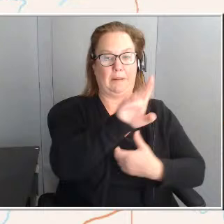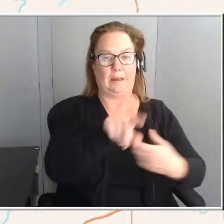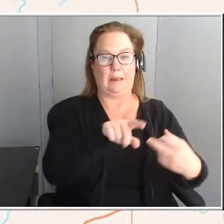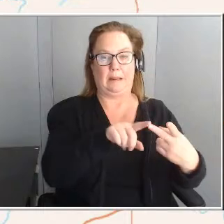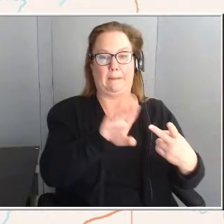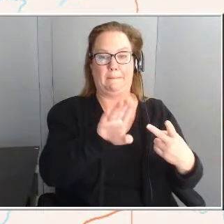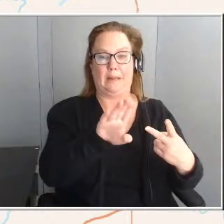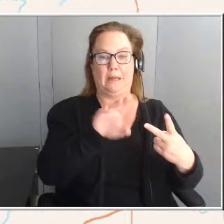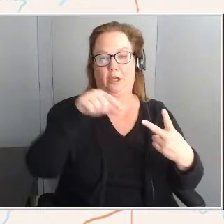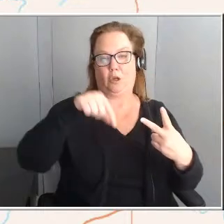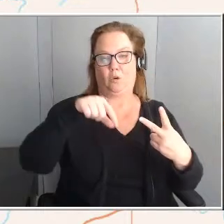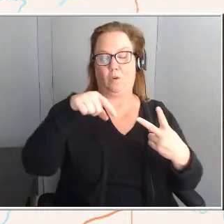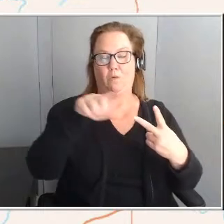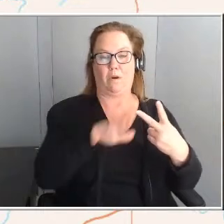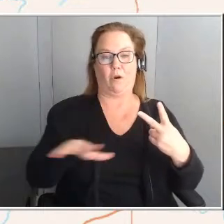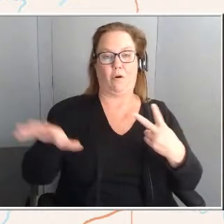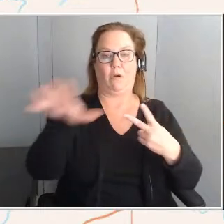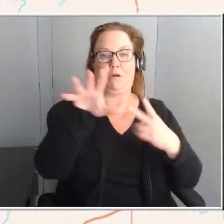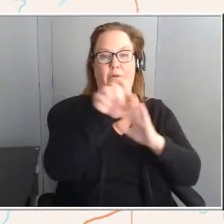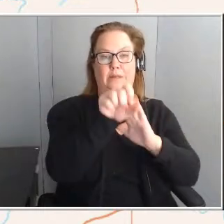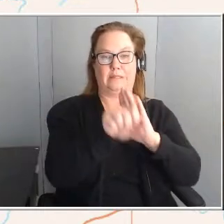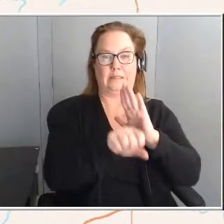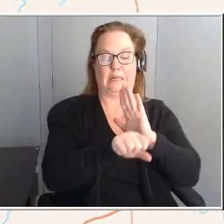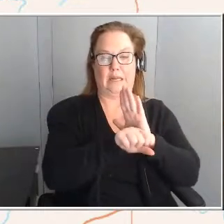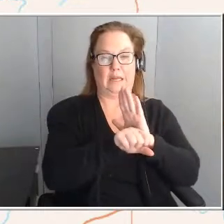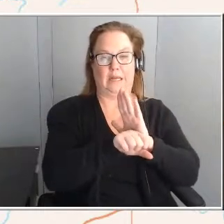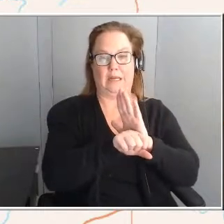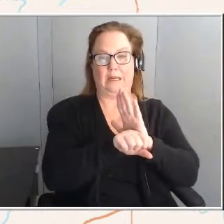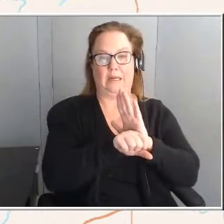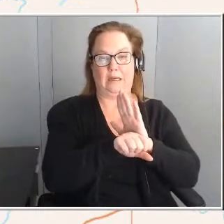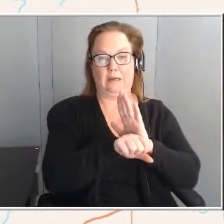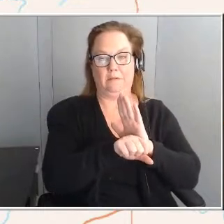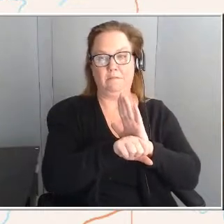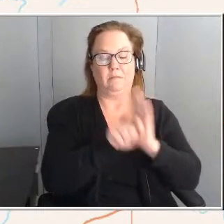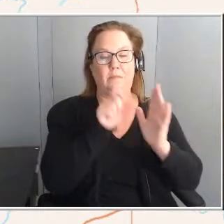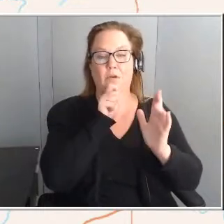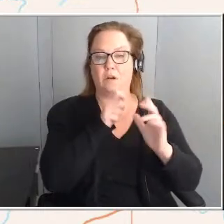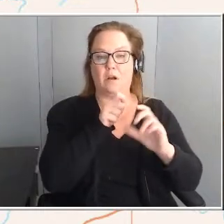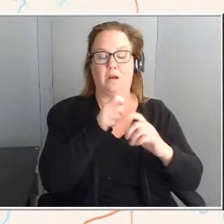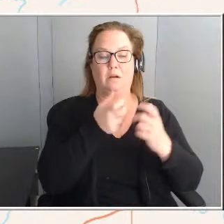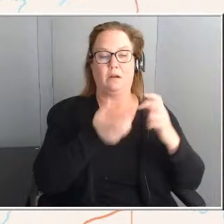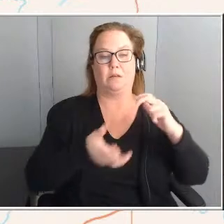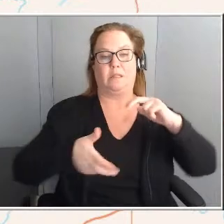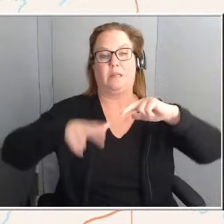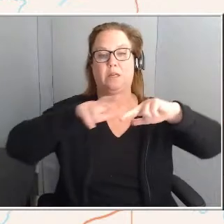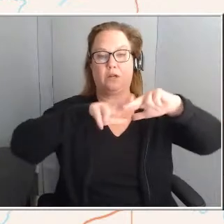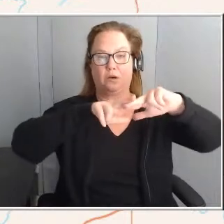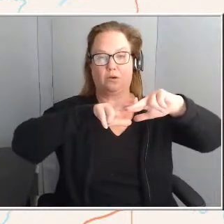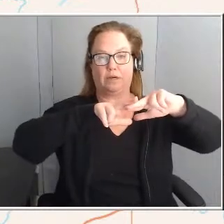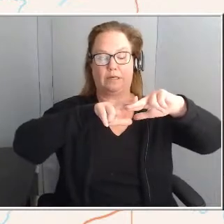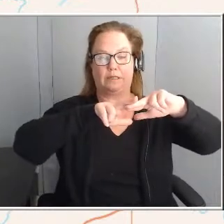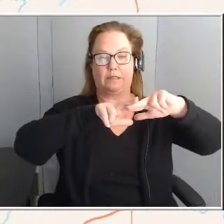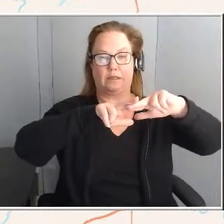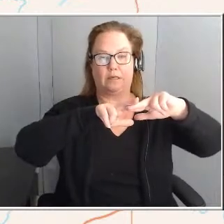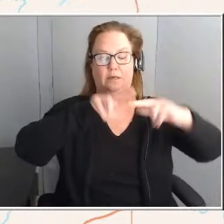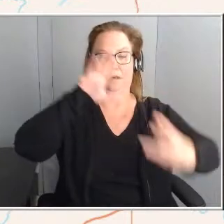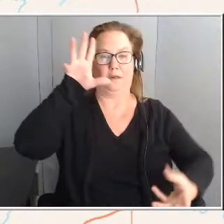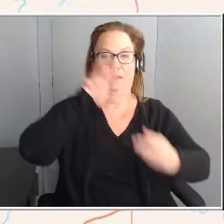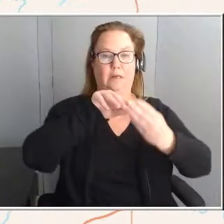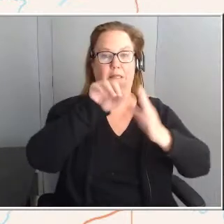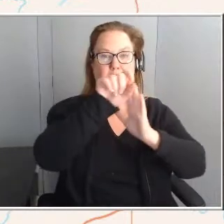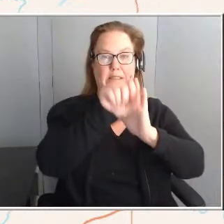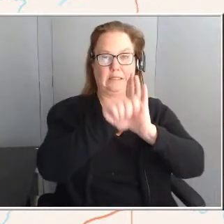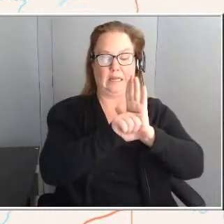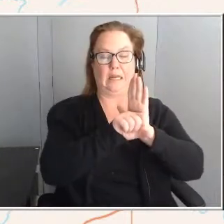are now throughout the state, neither one is causing increases. The state is cumulatively